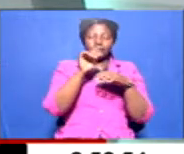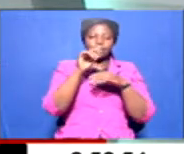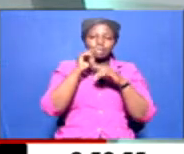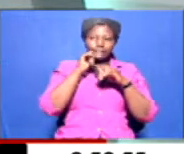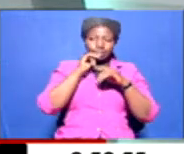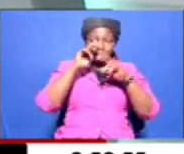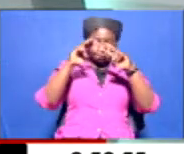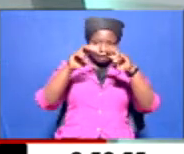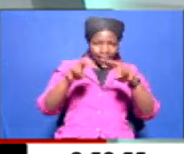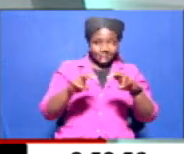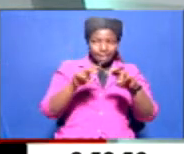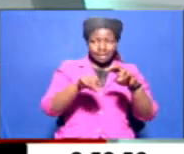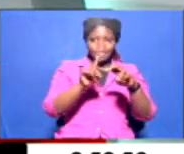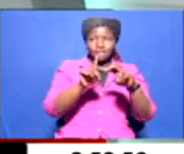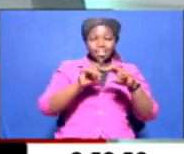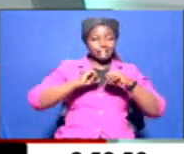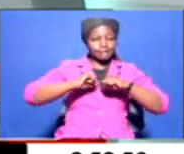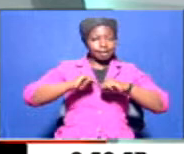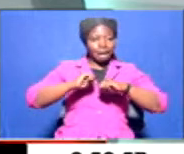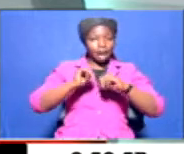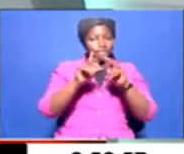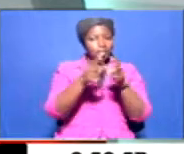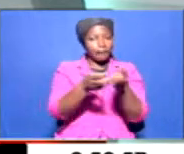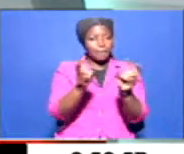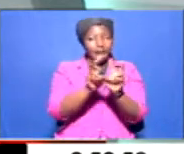by Justice Mumbi Ngugi.